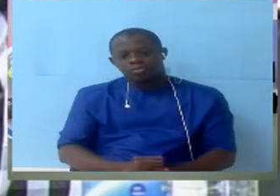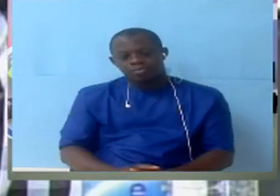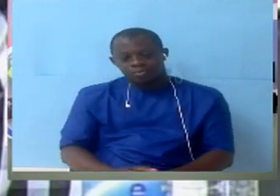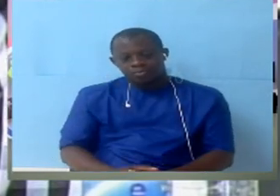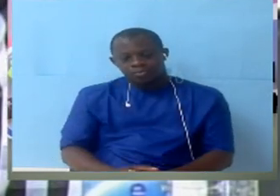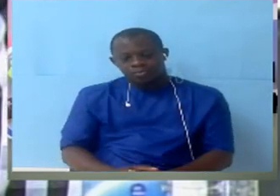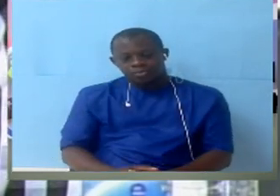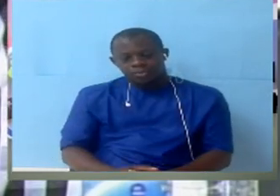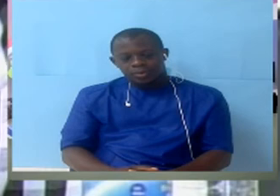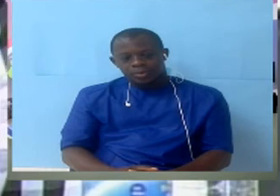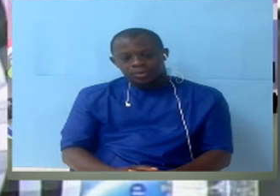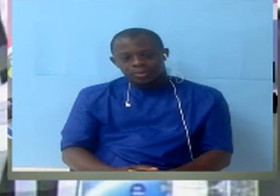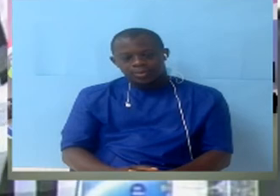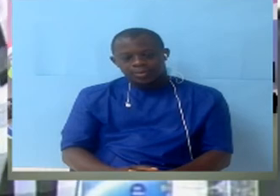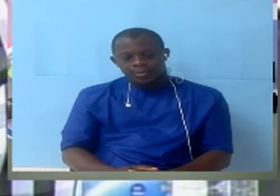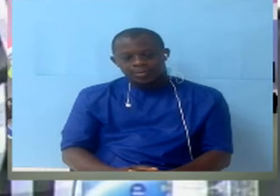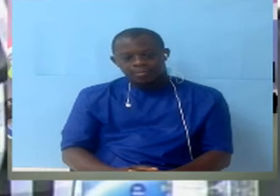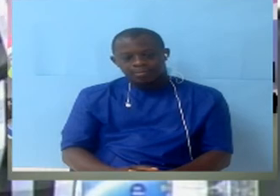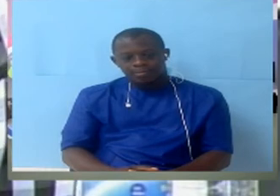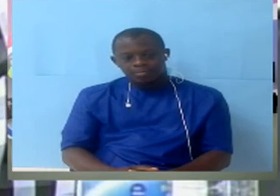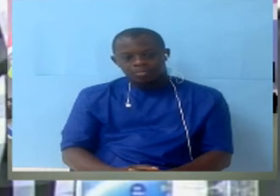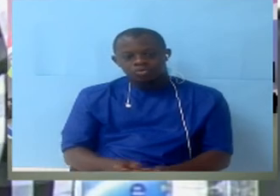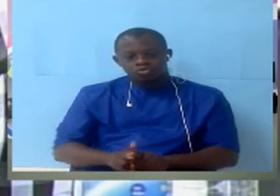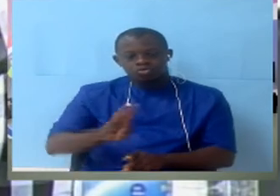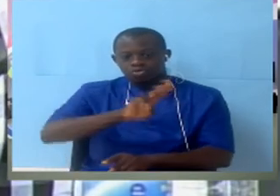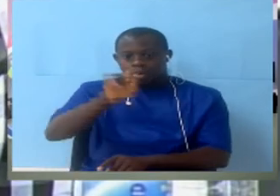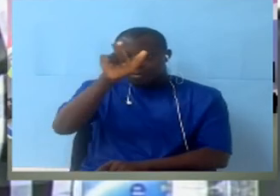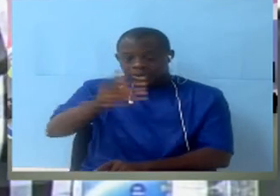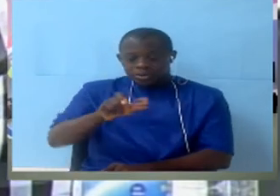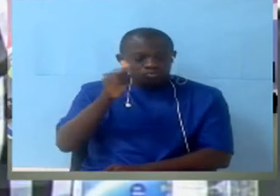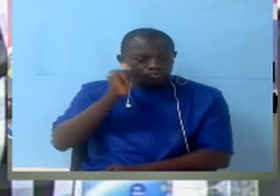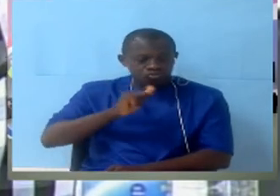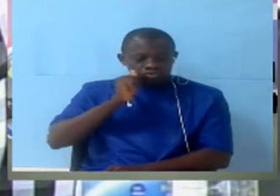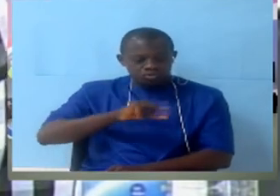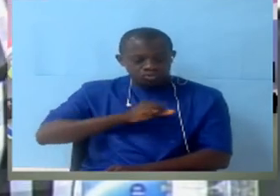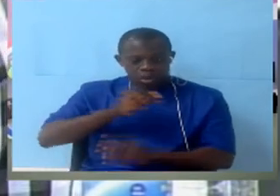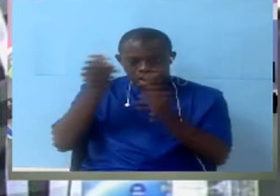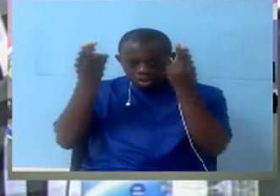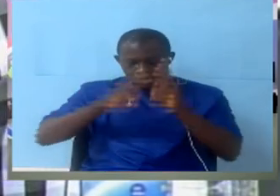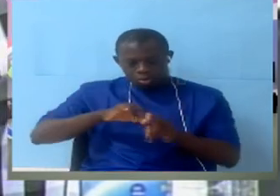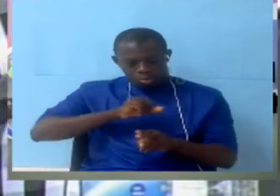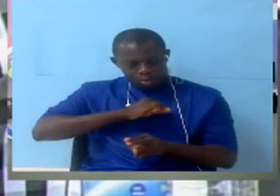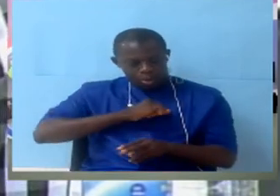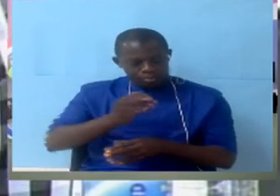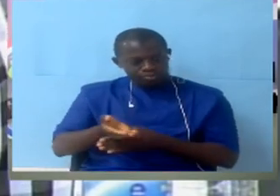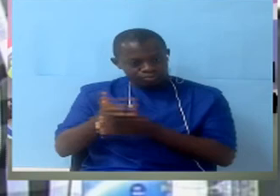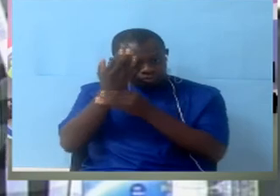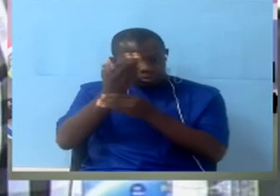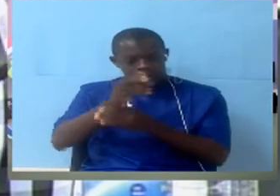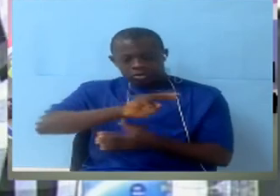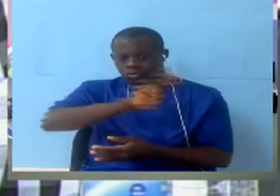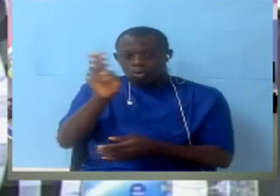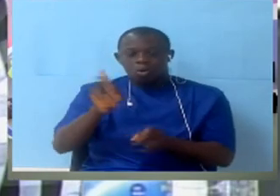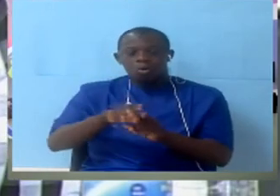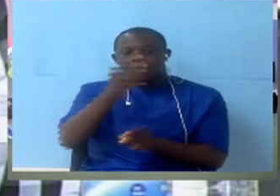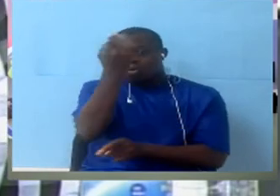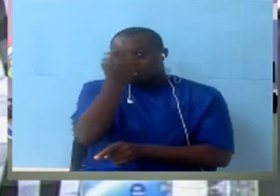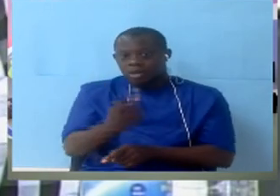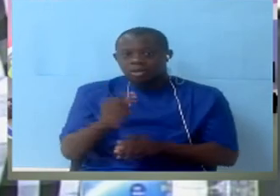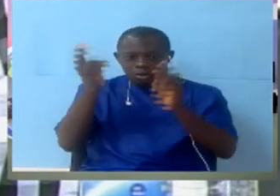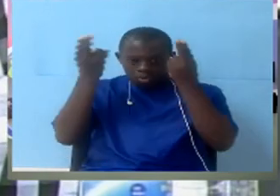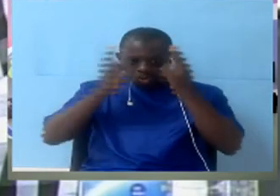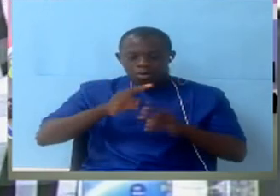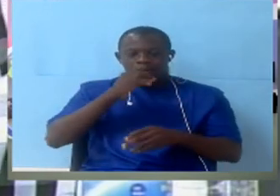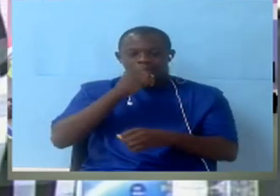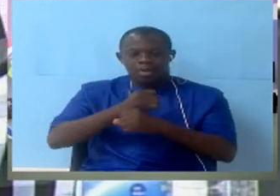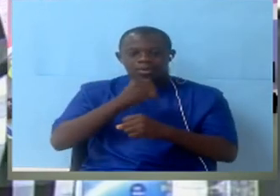by the law. Nobody should take the law into your hands. It is only the